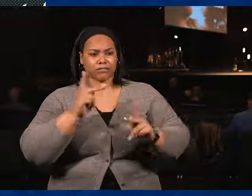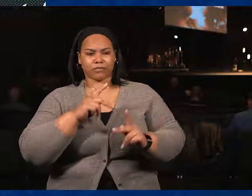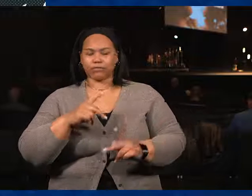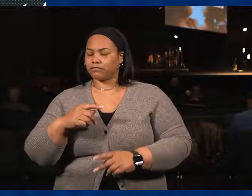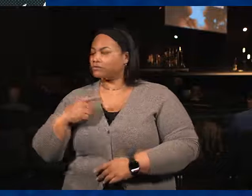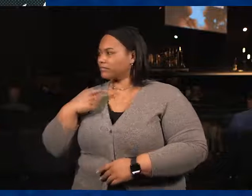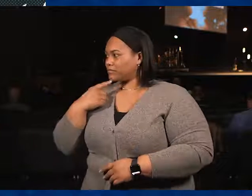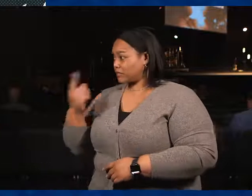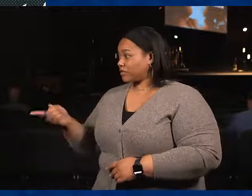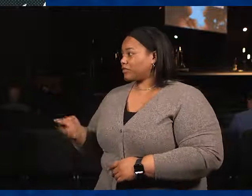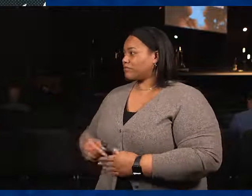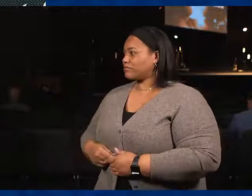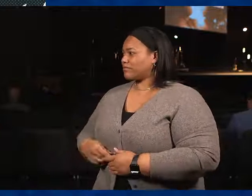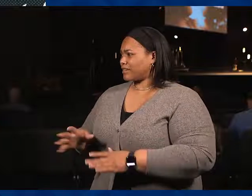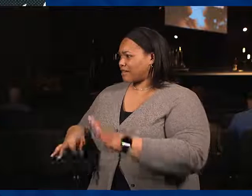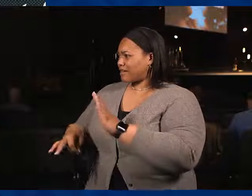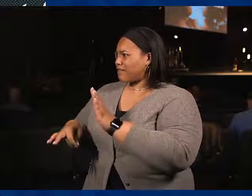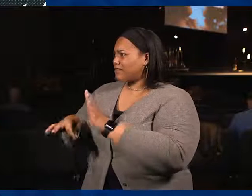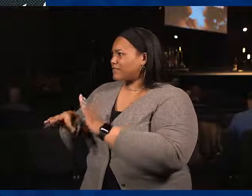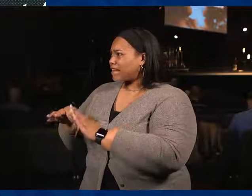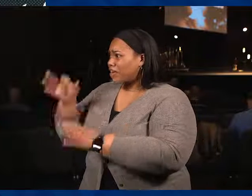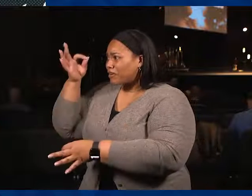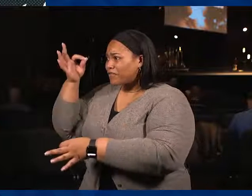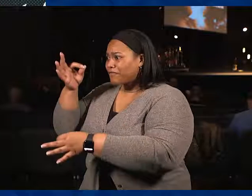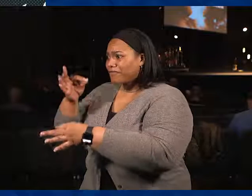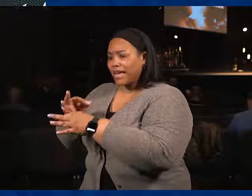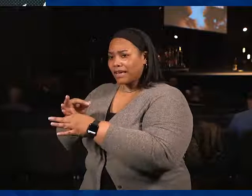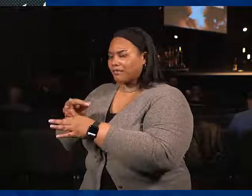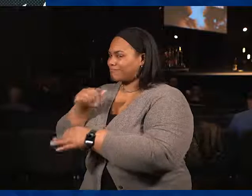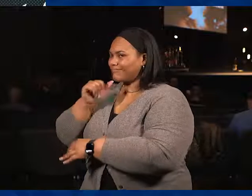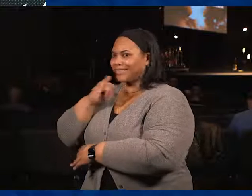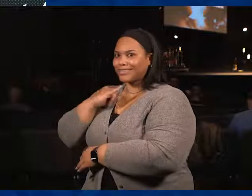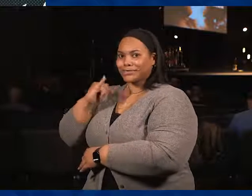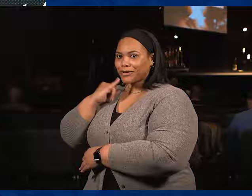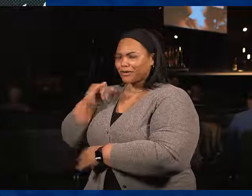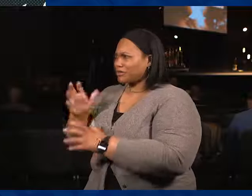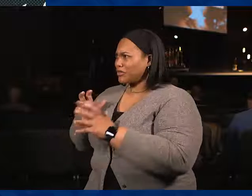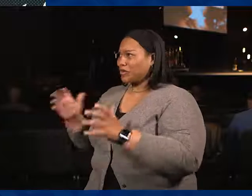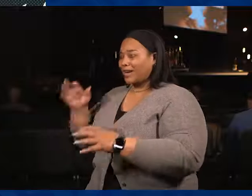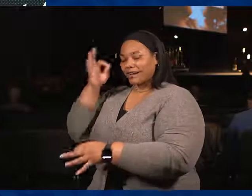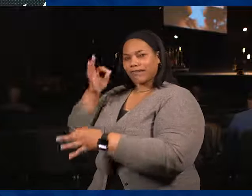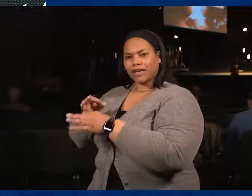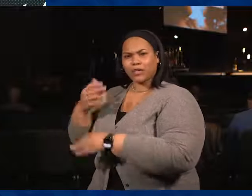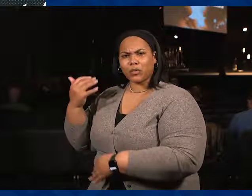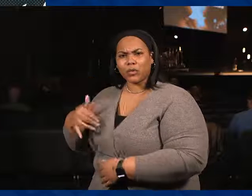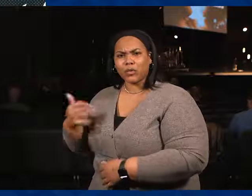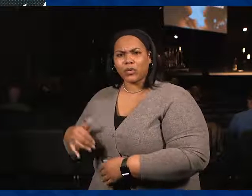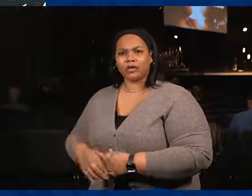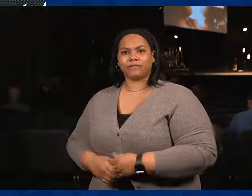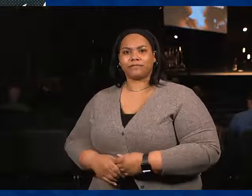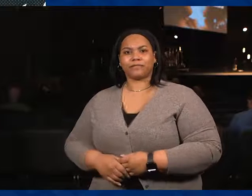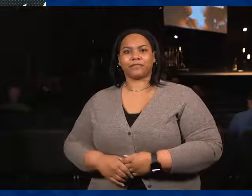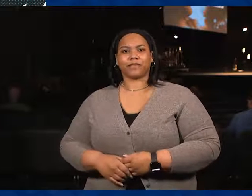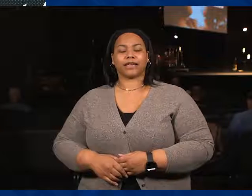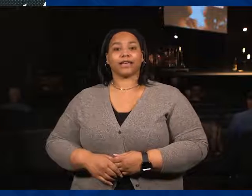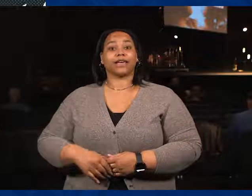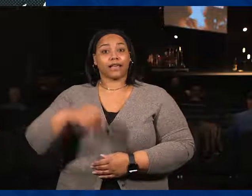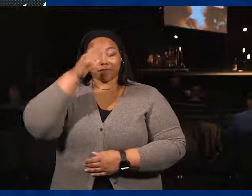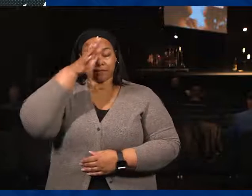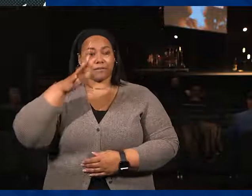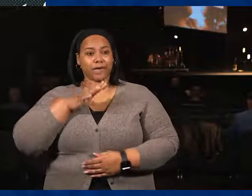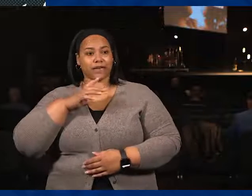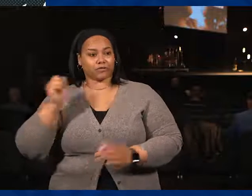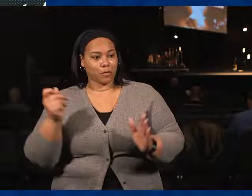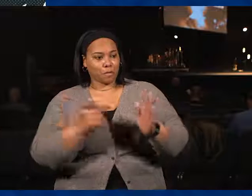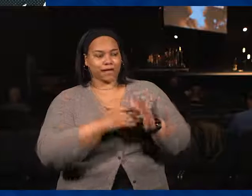you, I have not found such great faith even in Israel." Then the men who had been sent returned to the